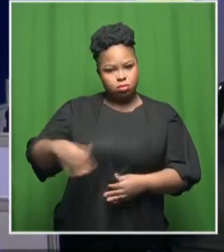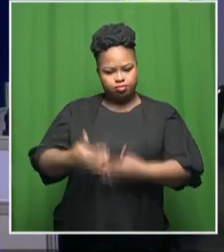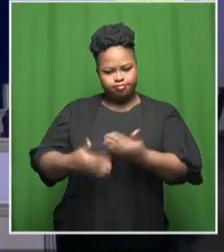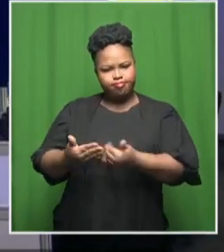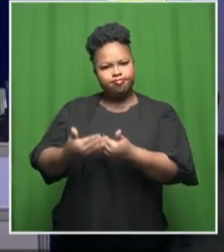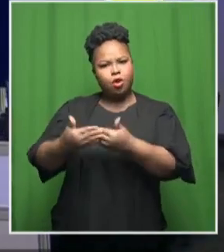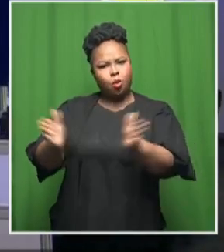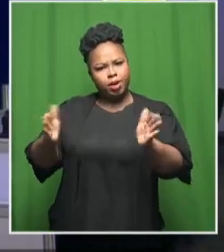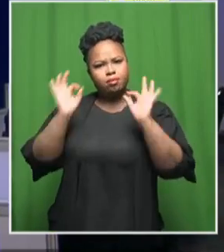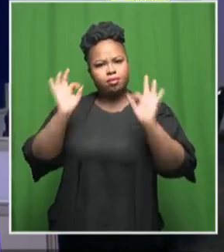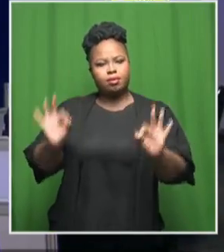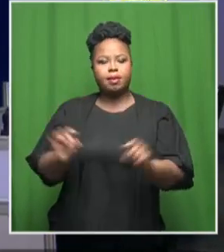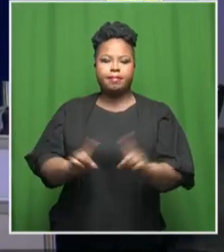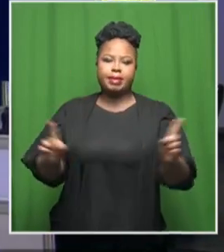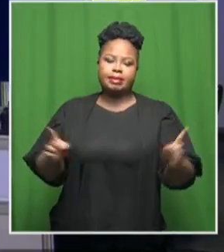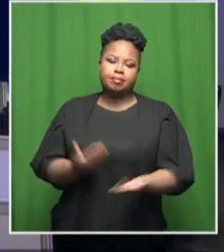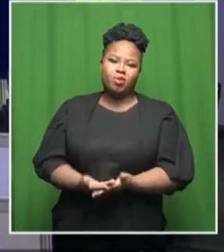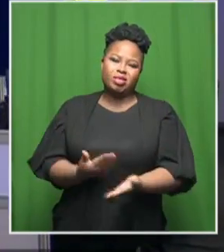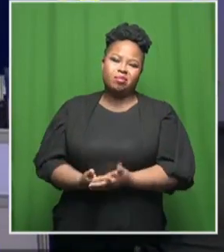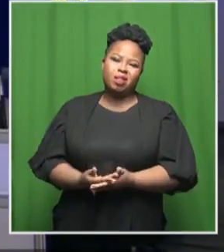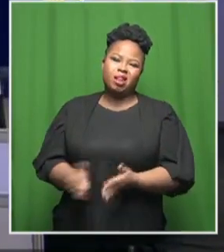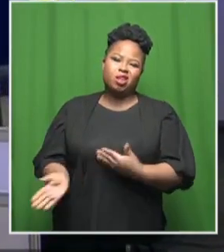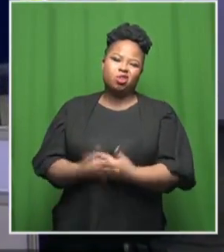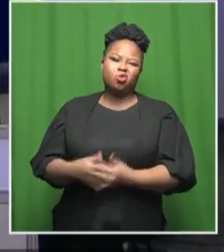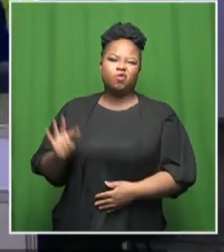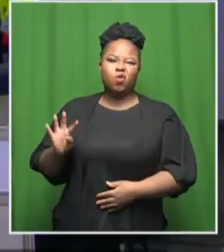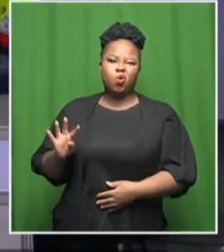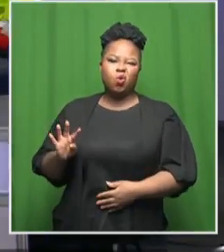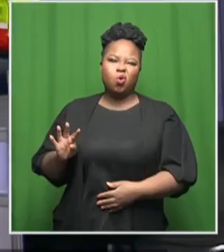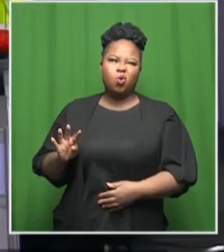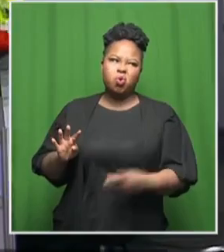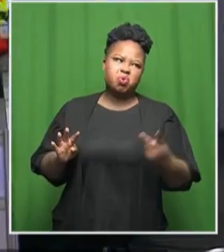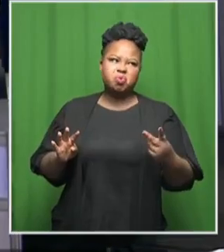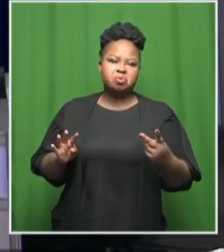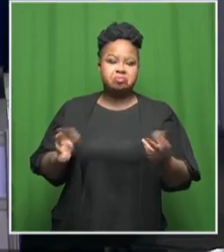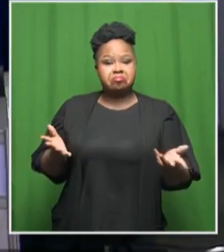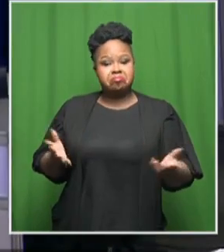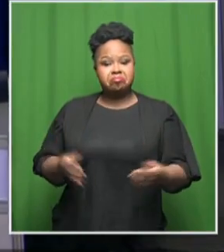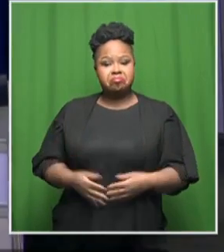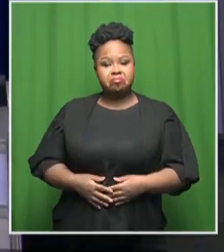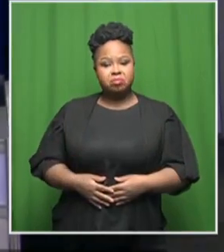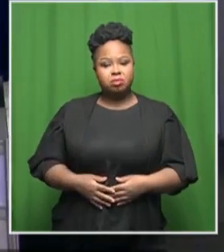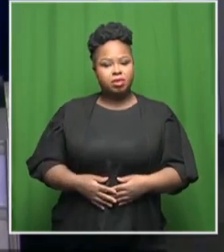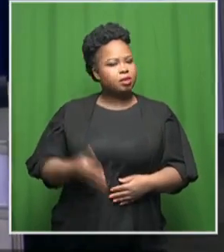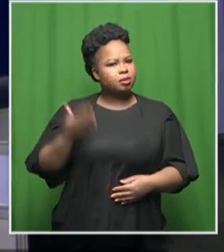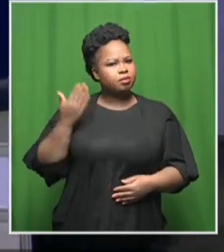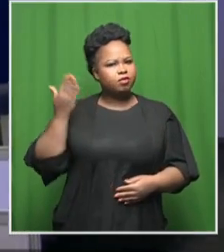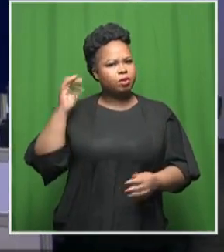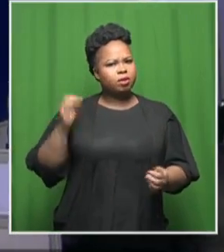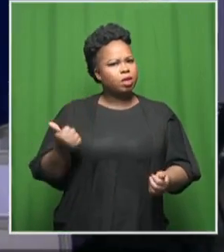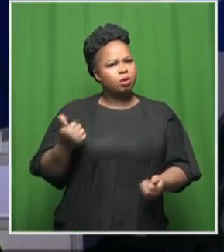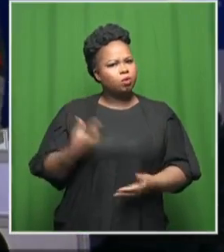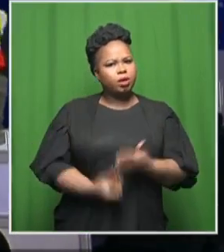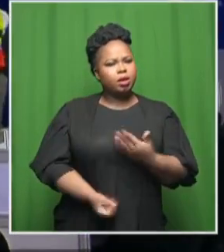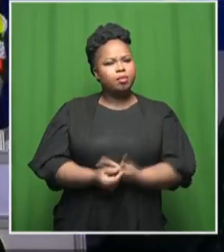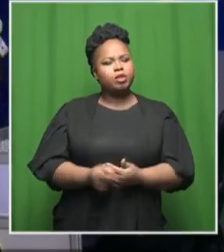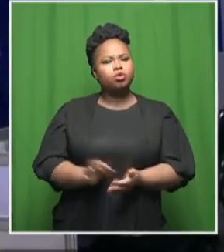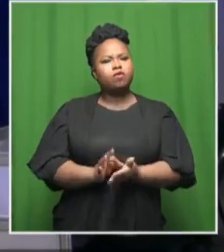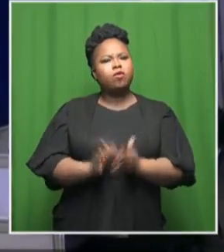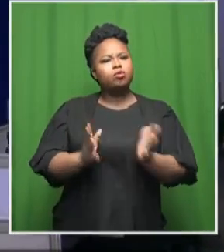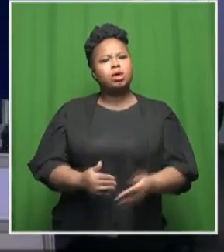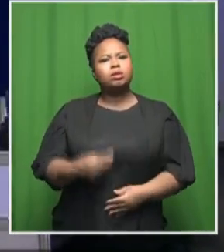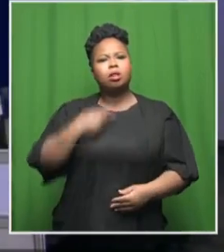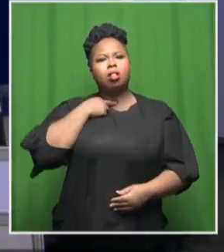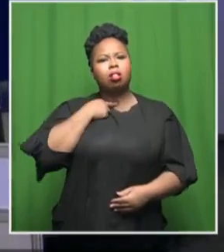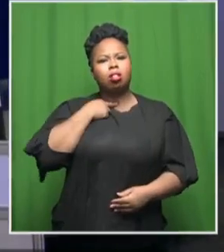opened, but there may have possibly be about between 2 or 4. Historically, then what happens to those voters that were not able